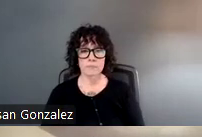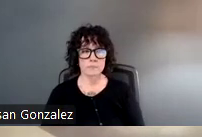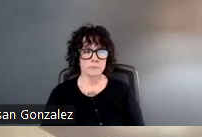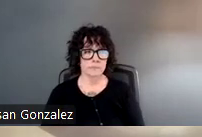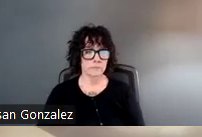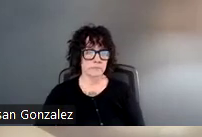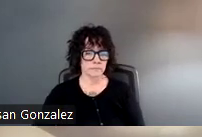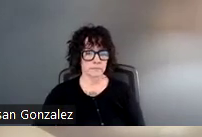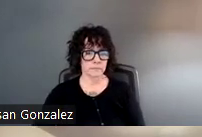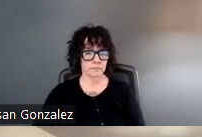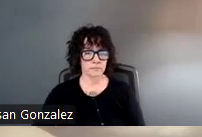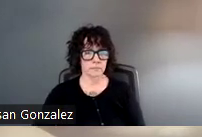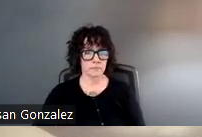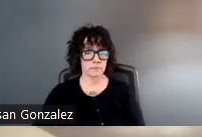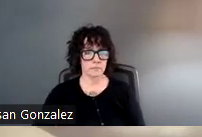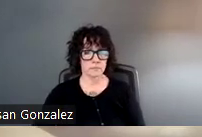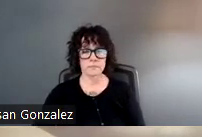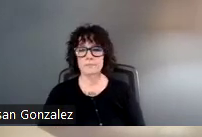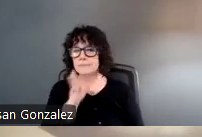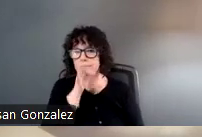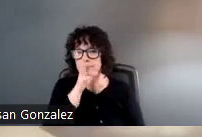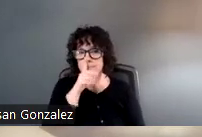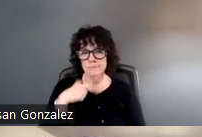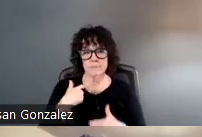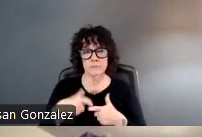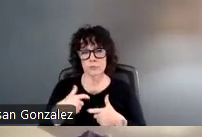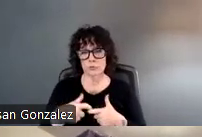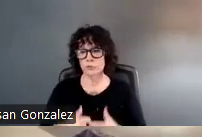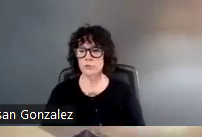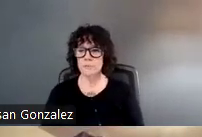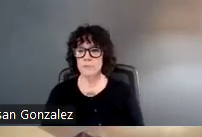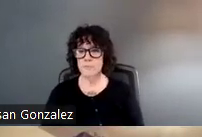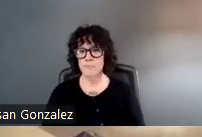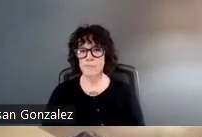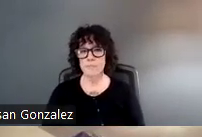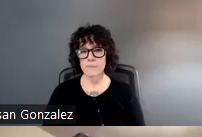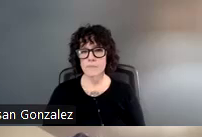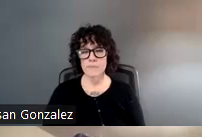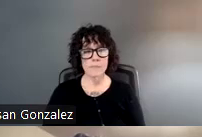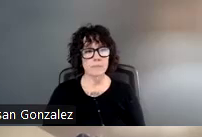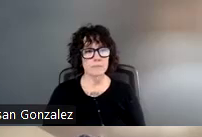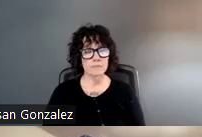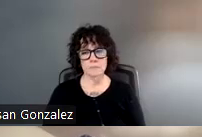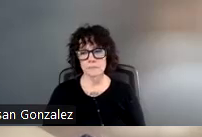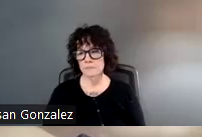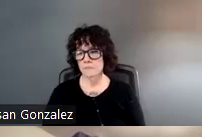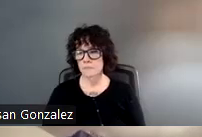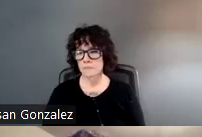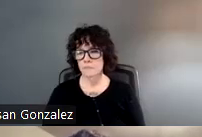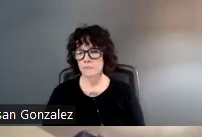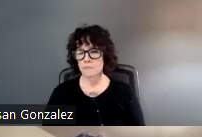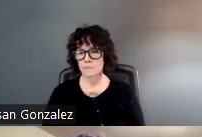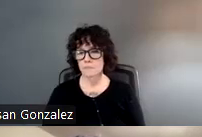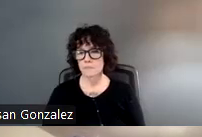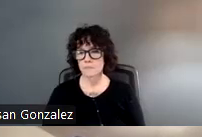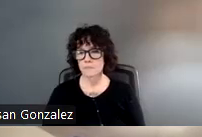La presentación de hoy tomará lugar en inglés y durante la sesión de preguntas y respuestas usaremos inglés, español